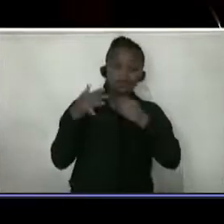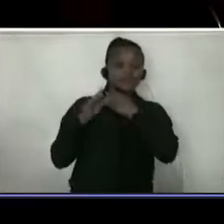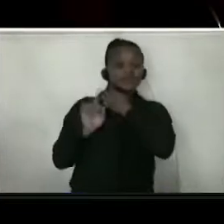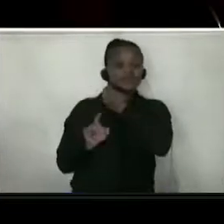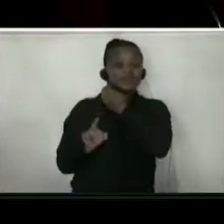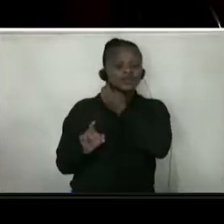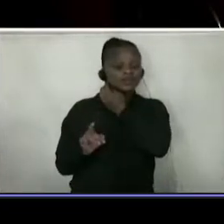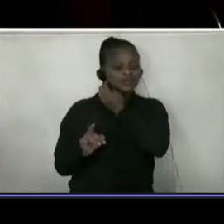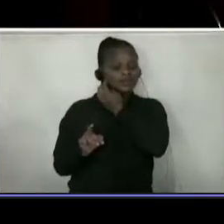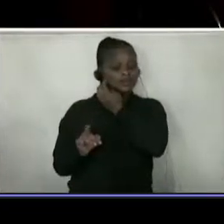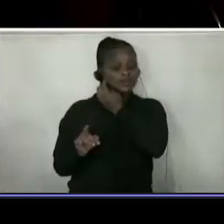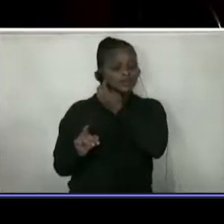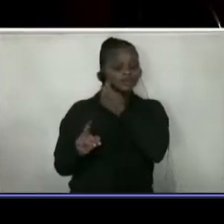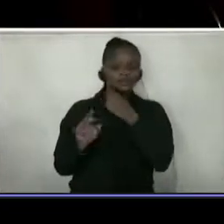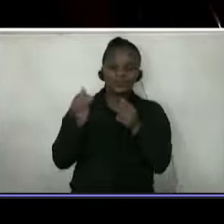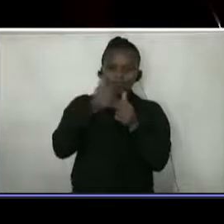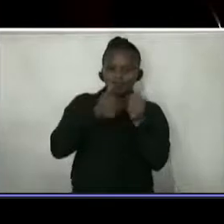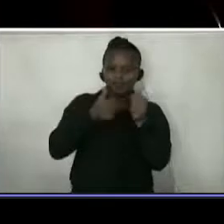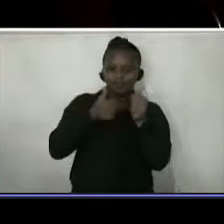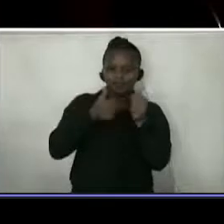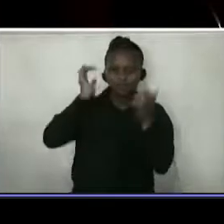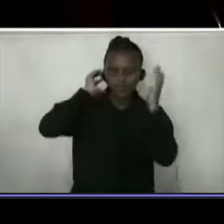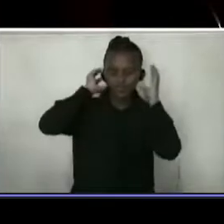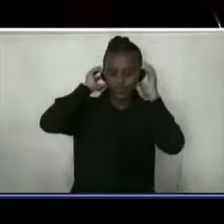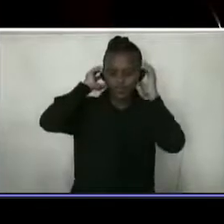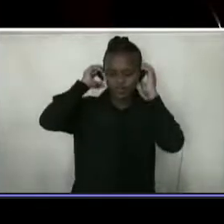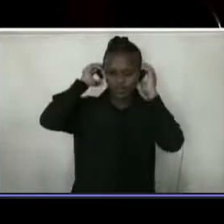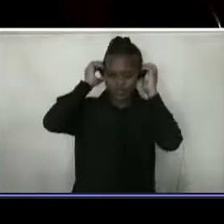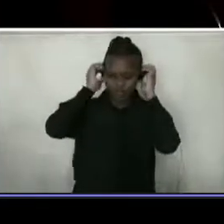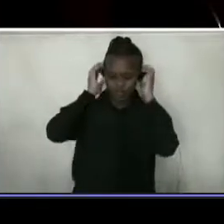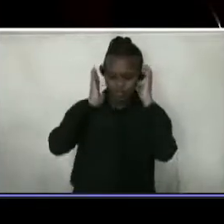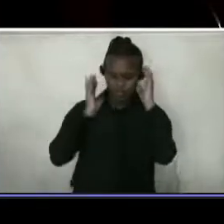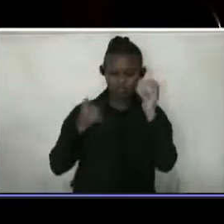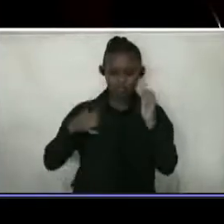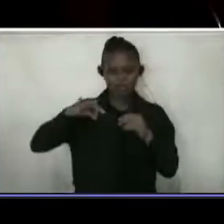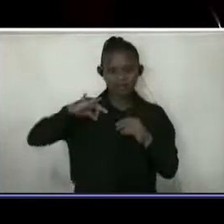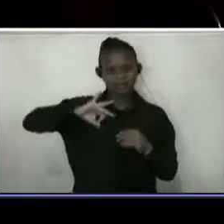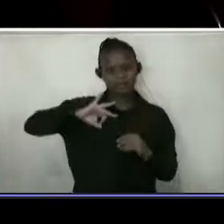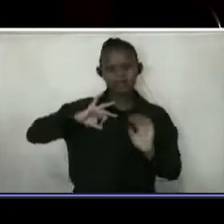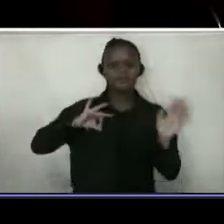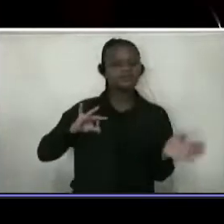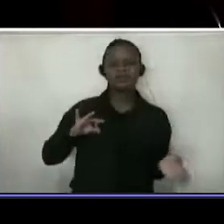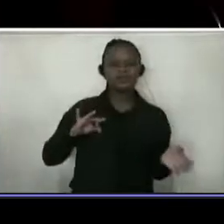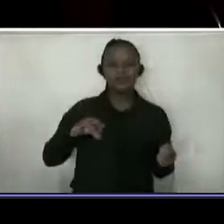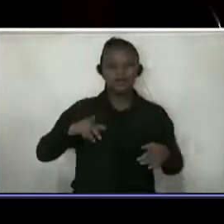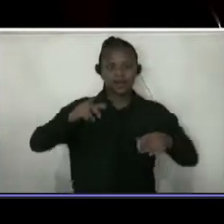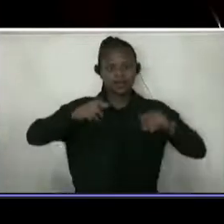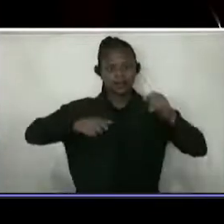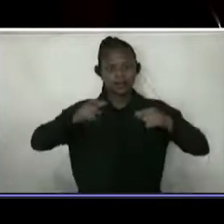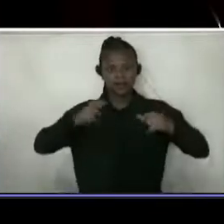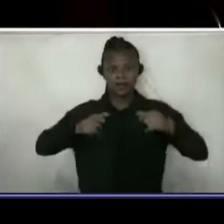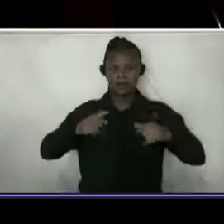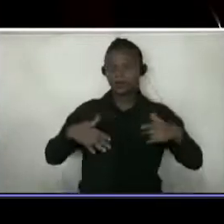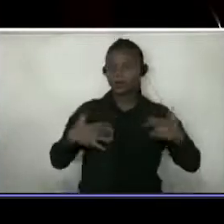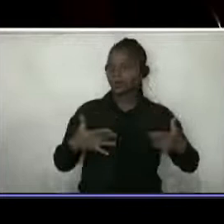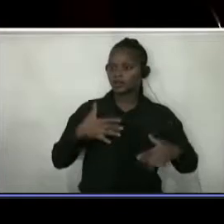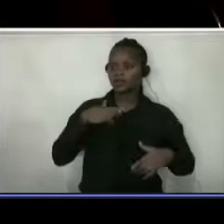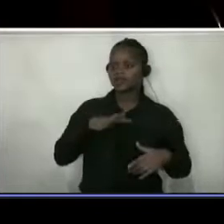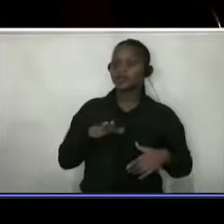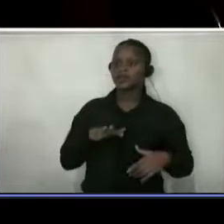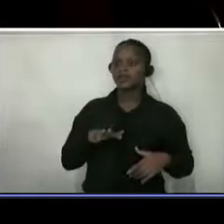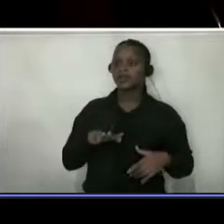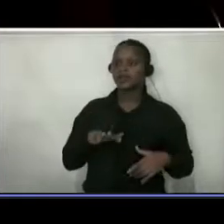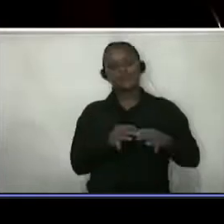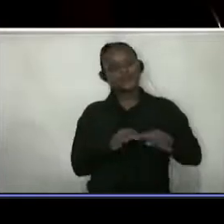serve. If a party is built around a person and a personality, not values and principles, then these